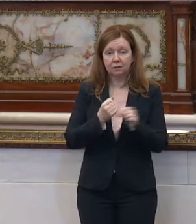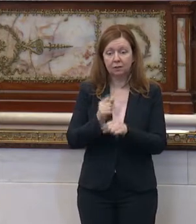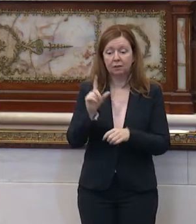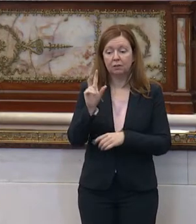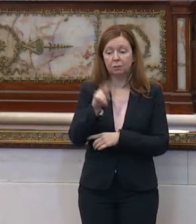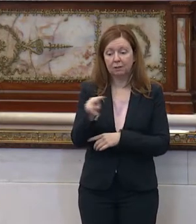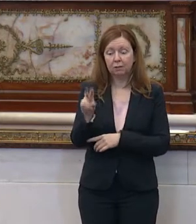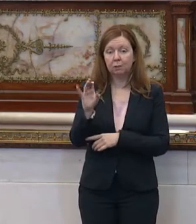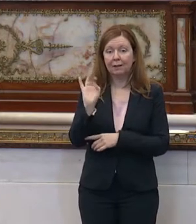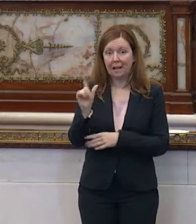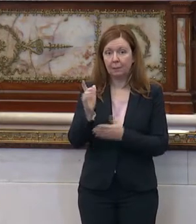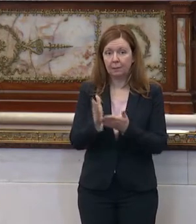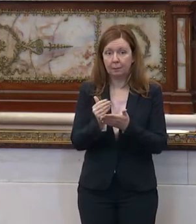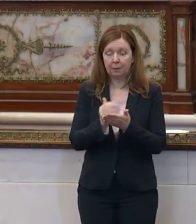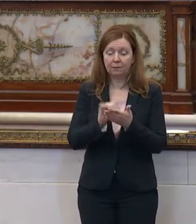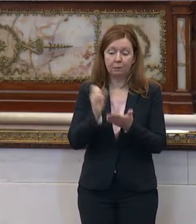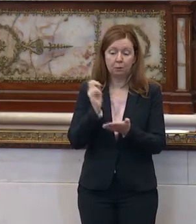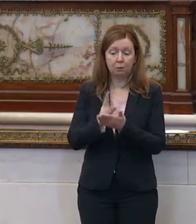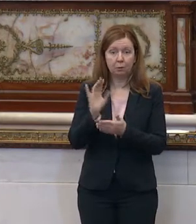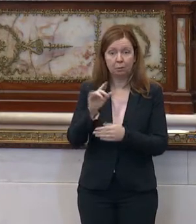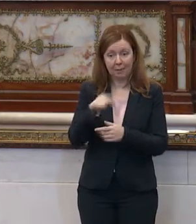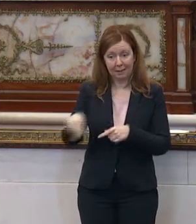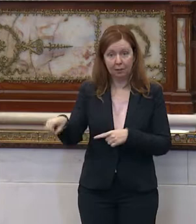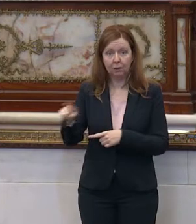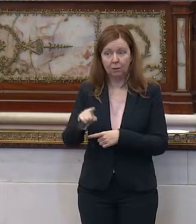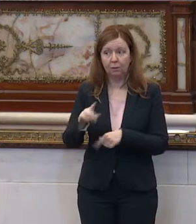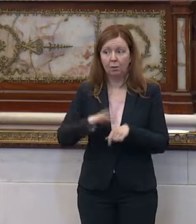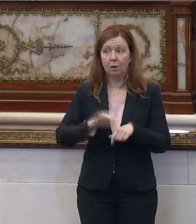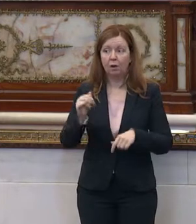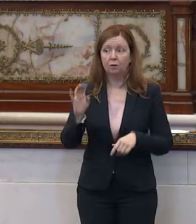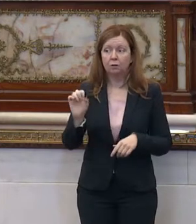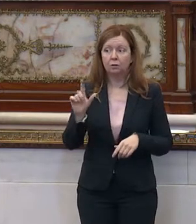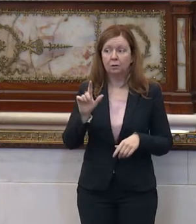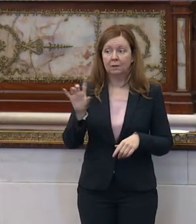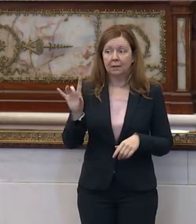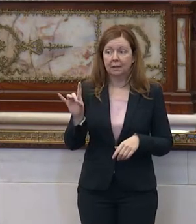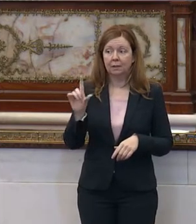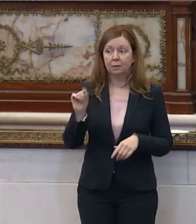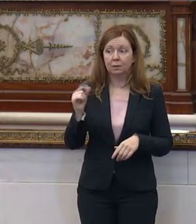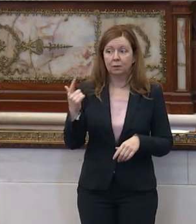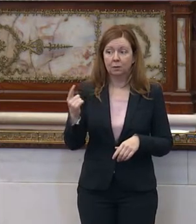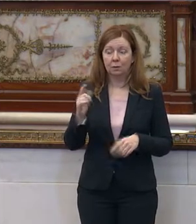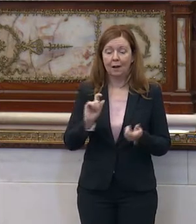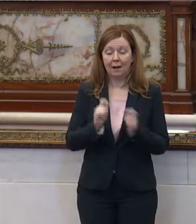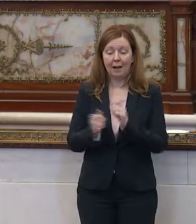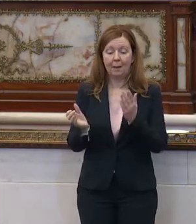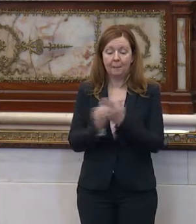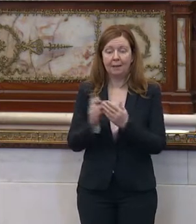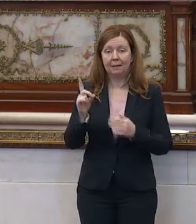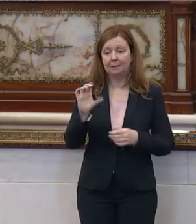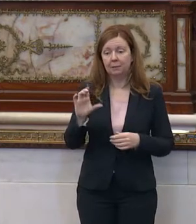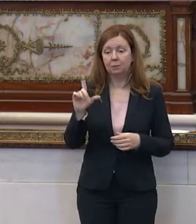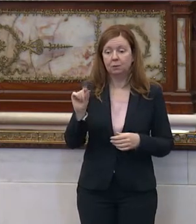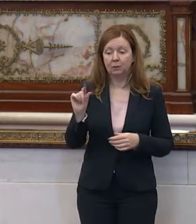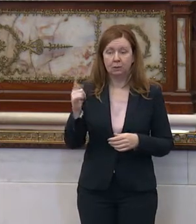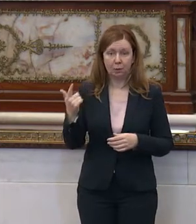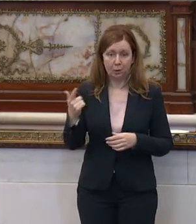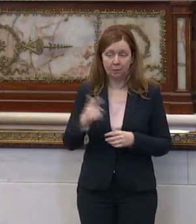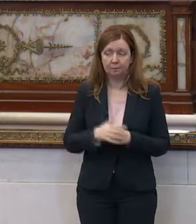2022 capital budget that was approved by City Council on June 28, 2021 and amended in December